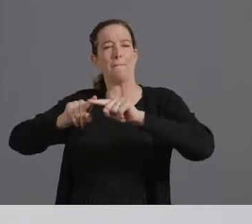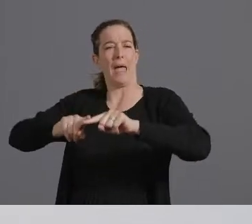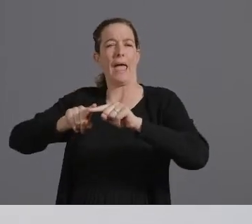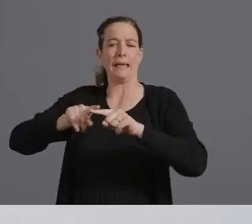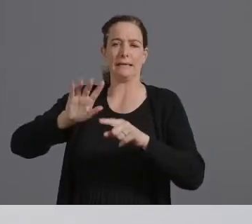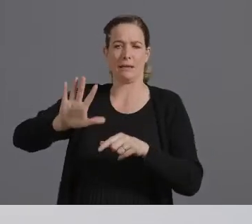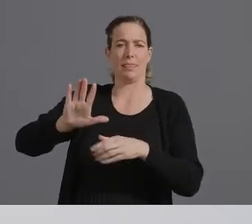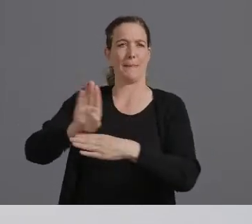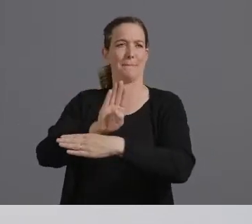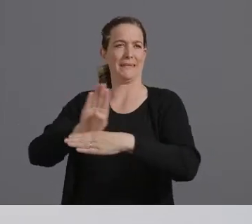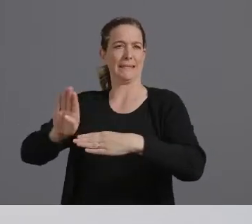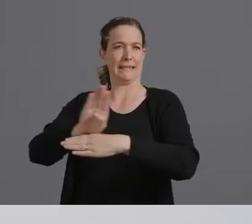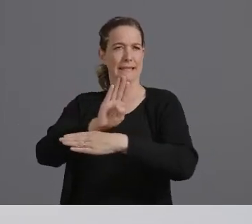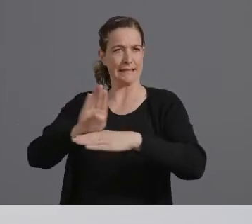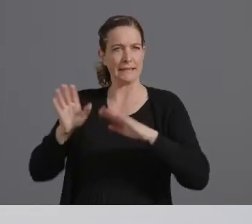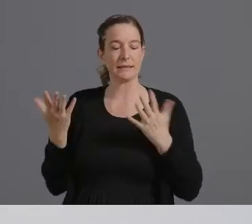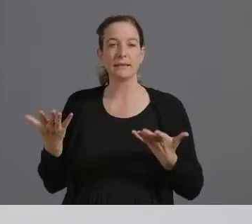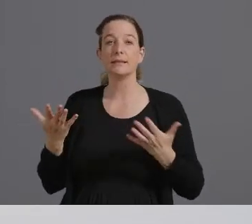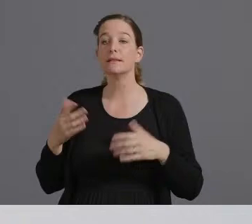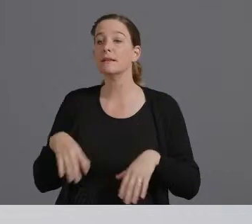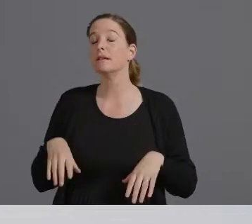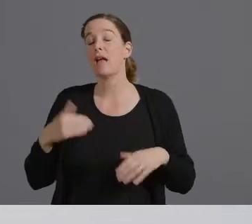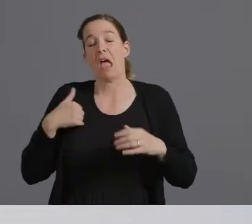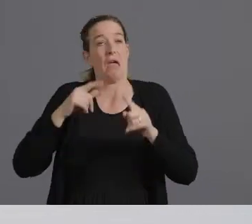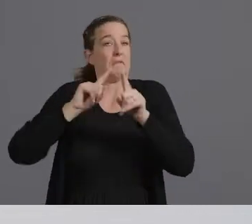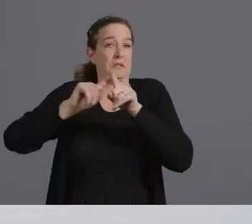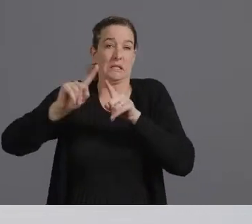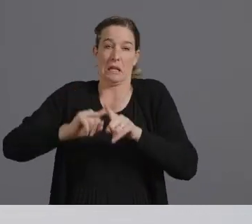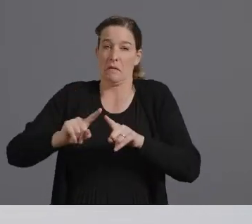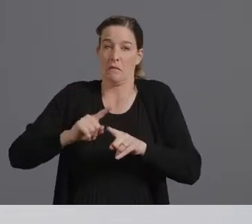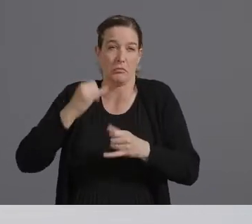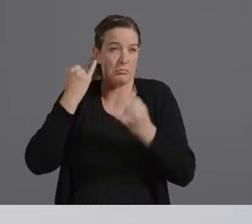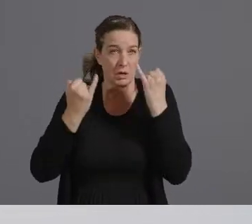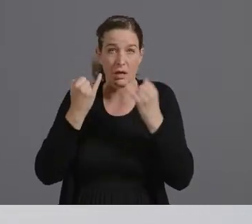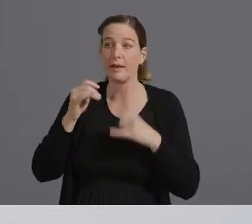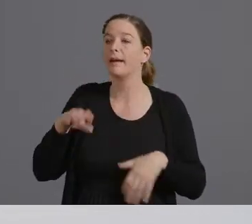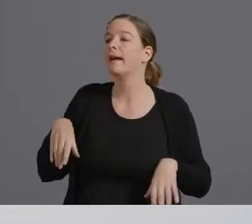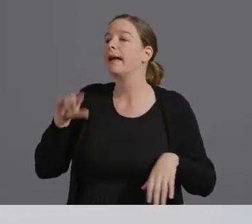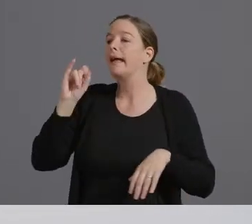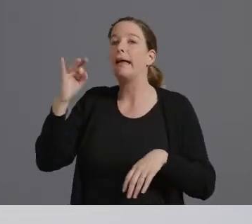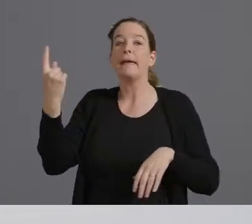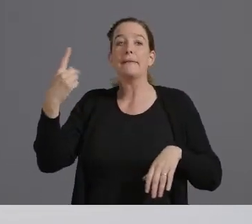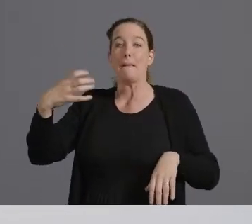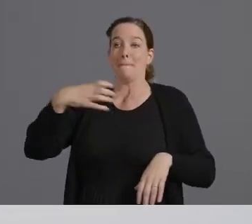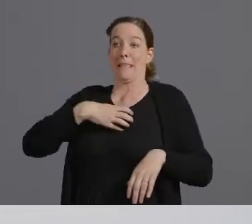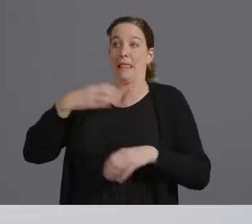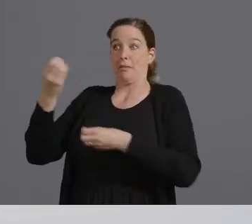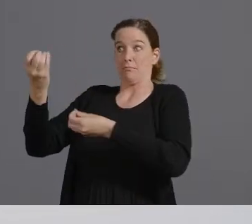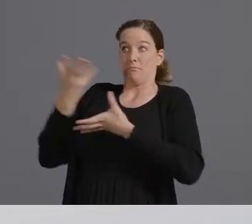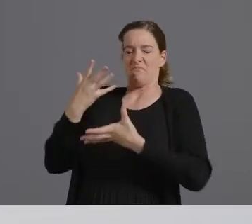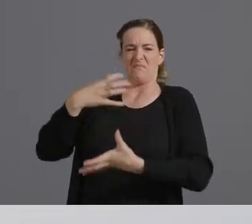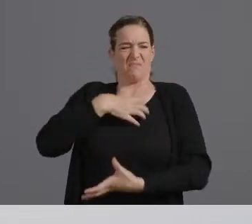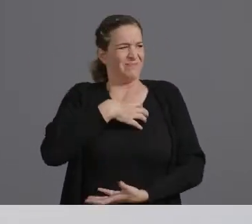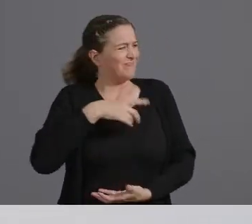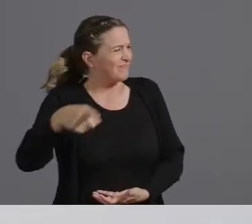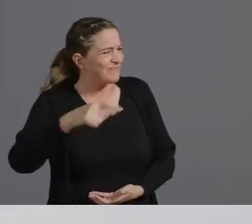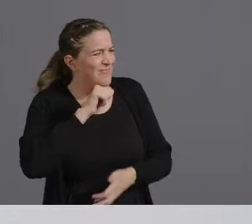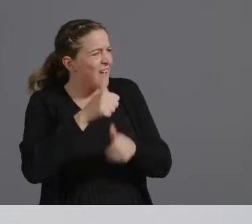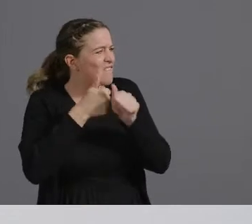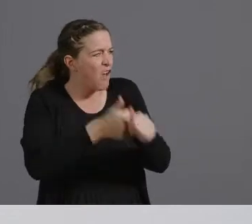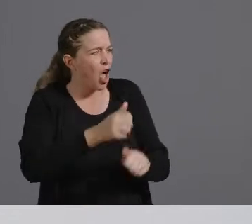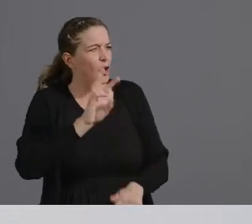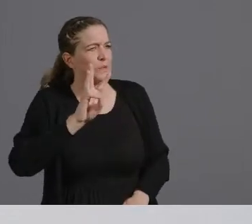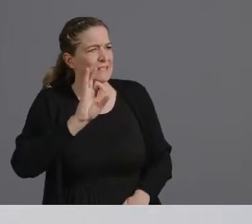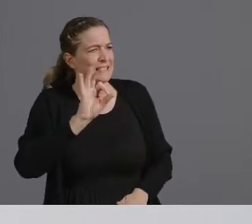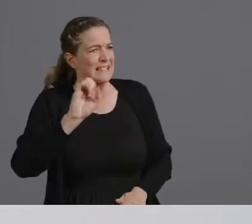that they can do that. They could move them 6 feet apart. If we got a complaint that they weren't, our surveyors would go out and potentially, could